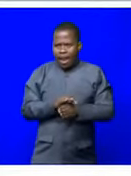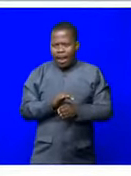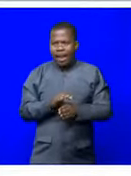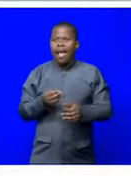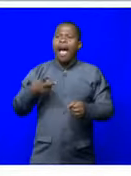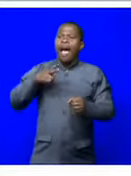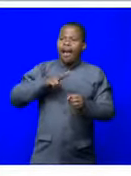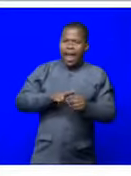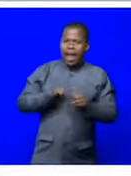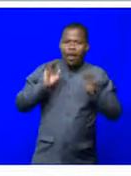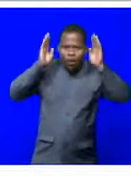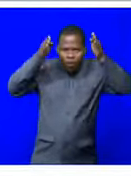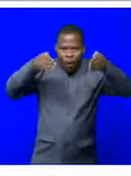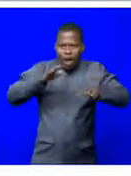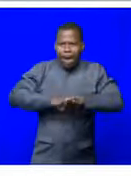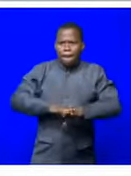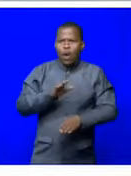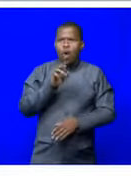leg.